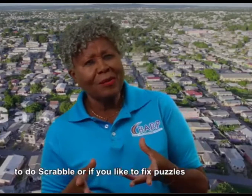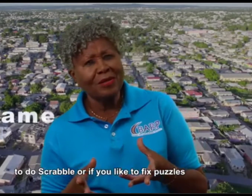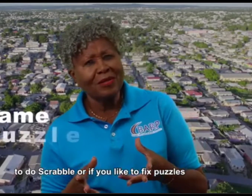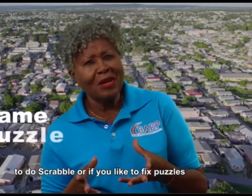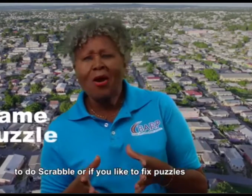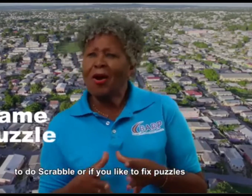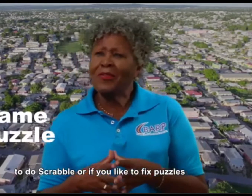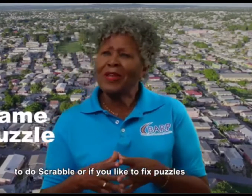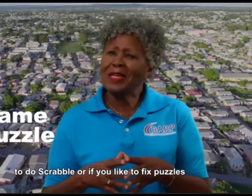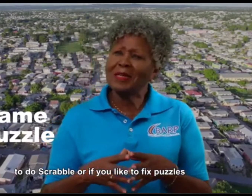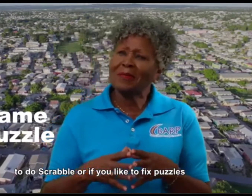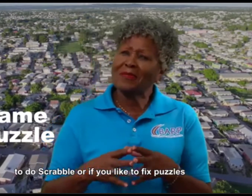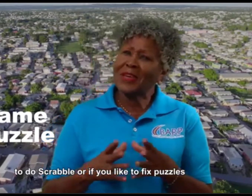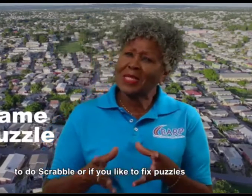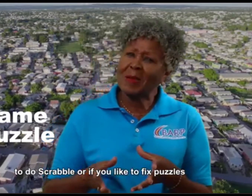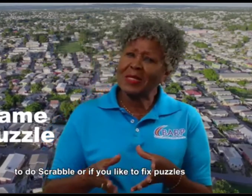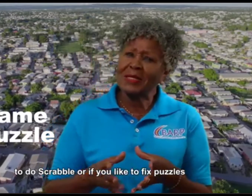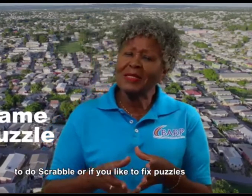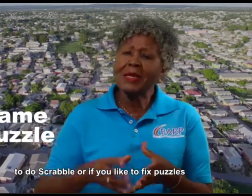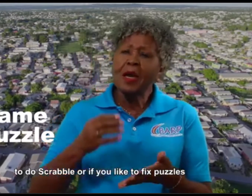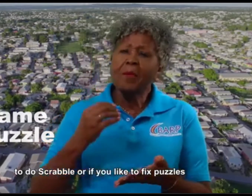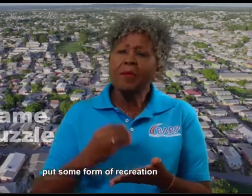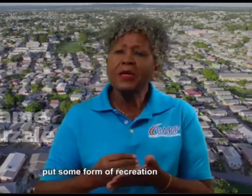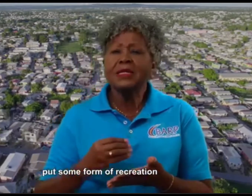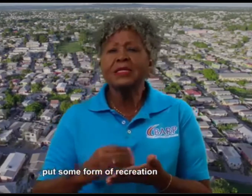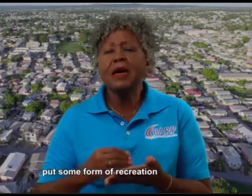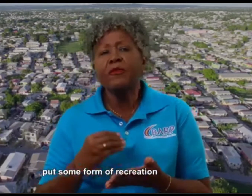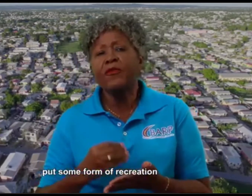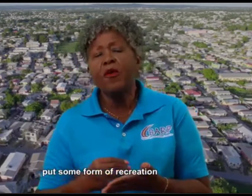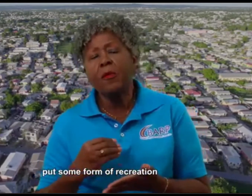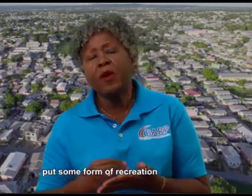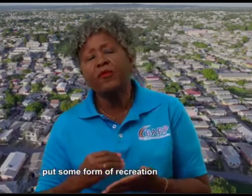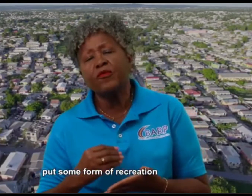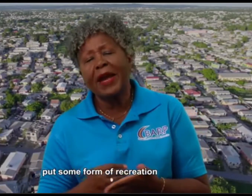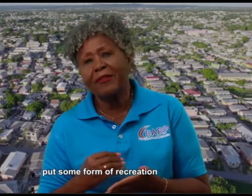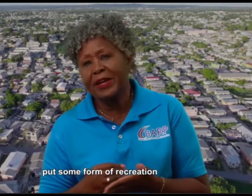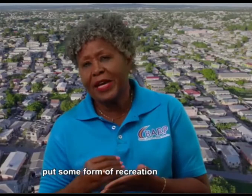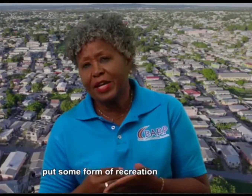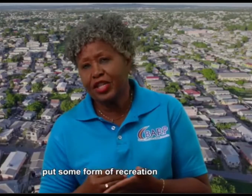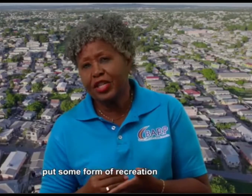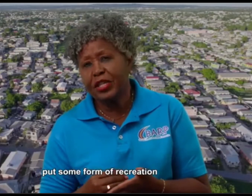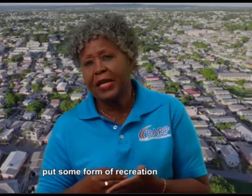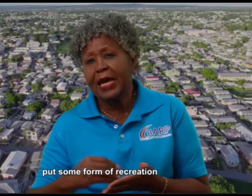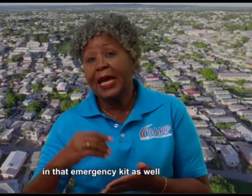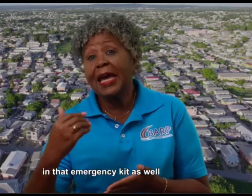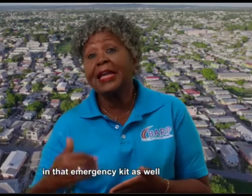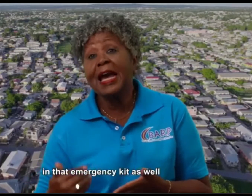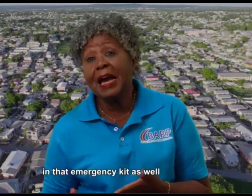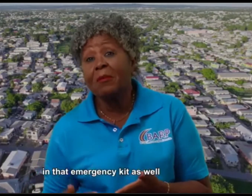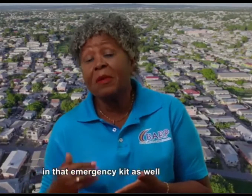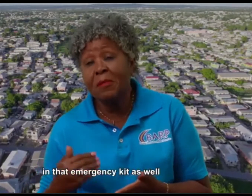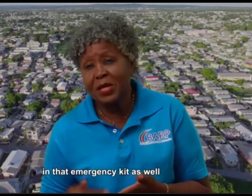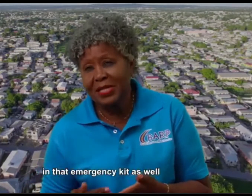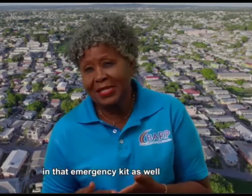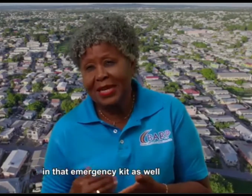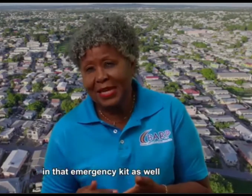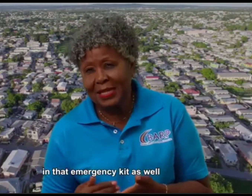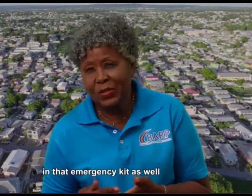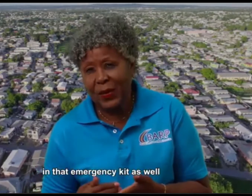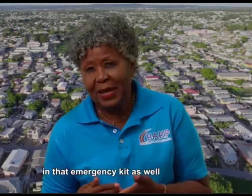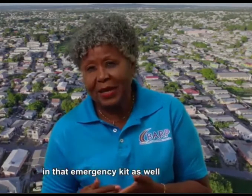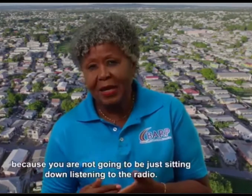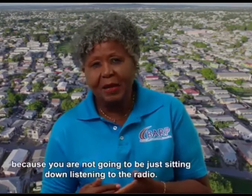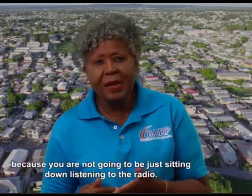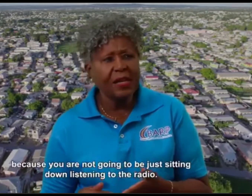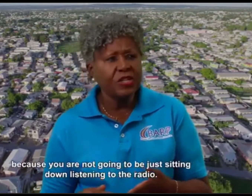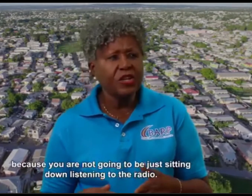do Scrabble, or if you like to fix puzzles, put some form of recreation in that emergency kit